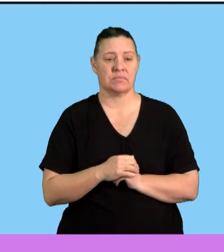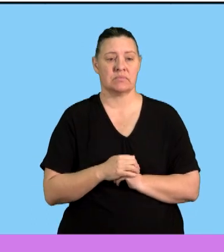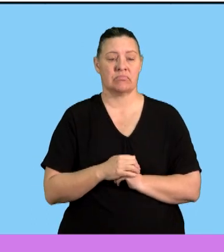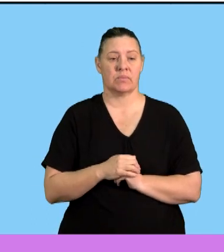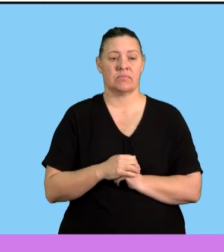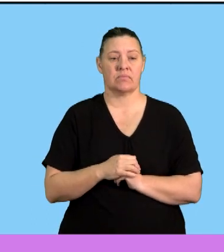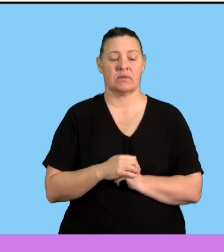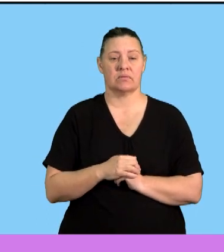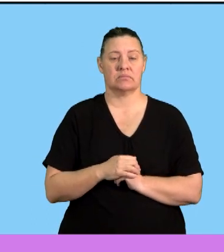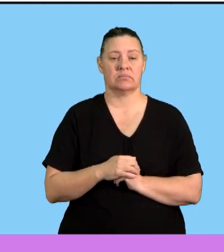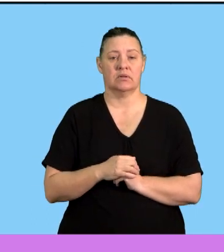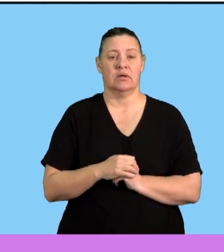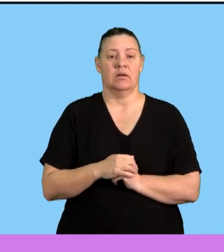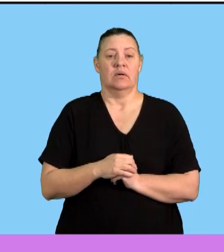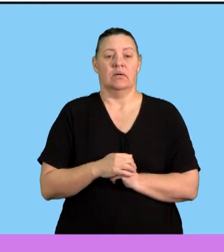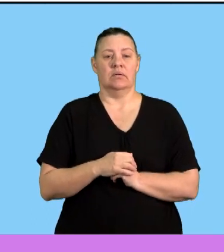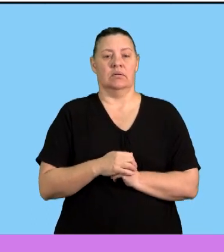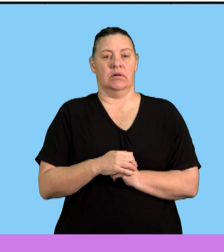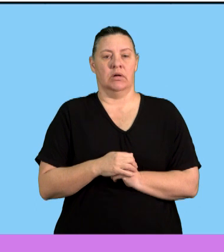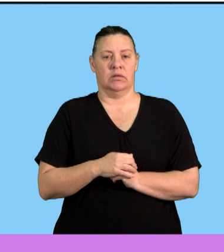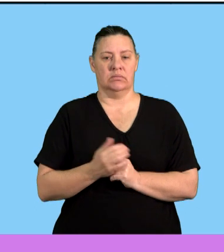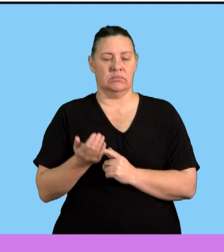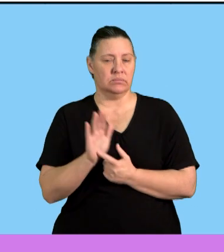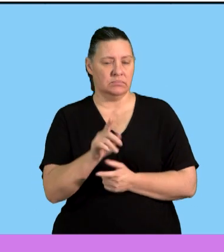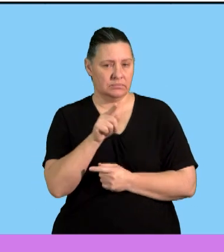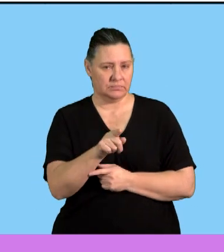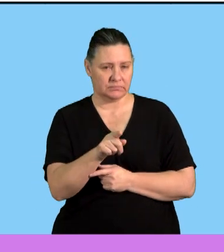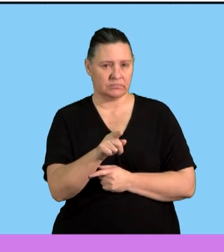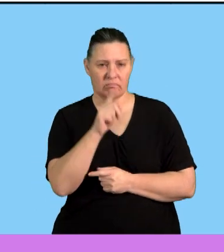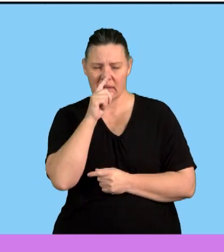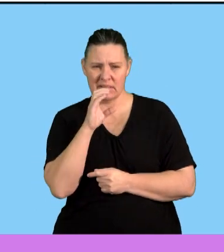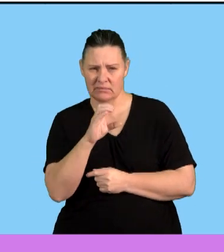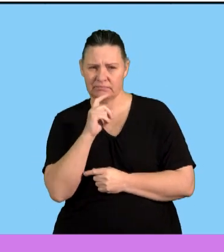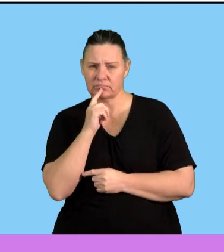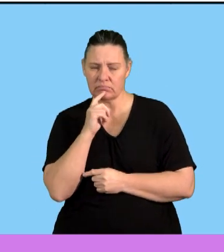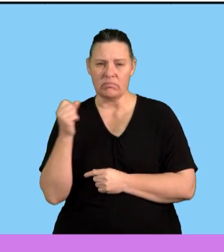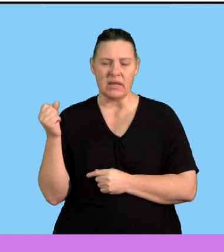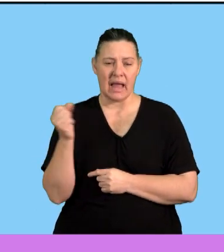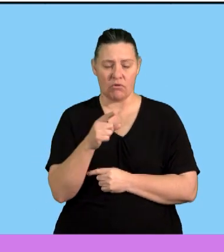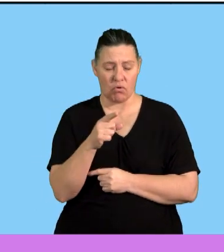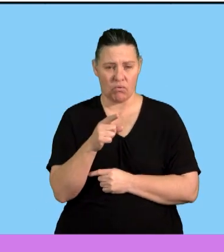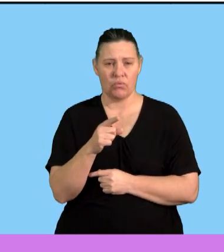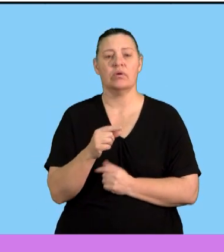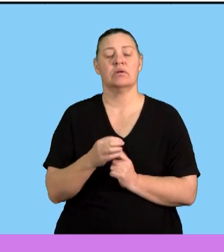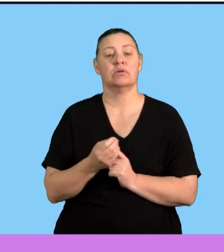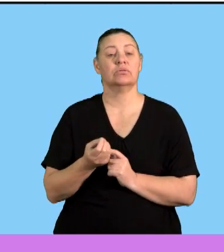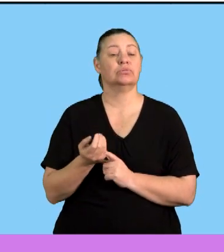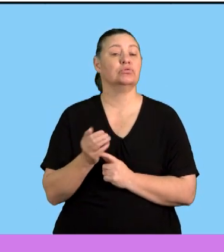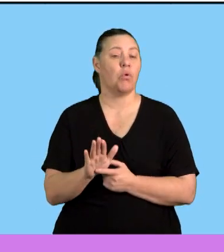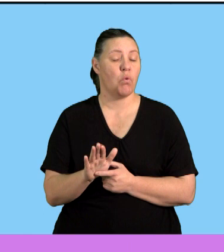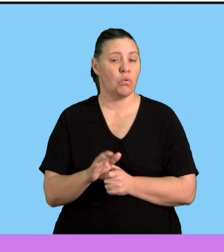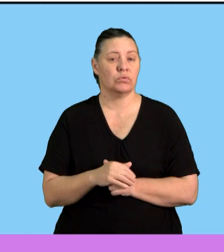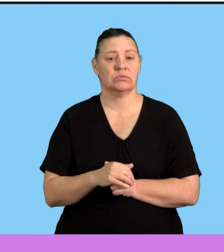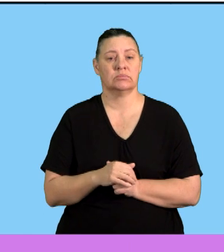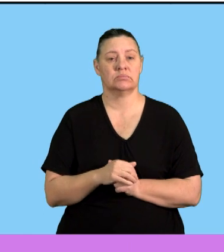we can see is our nut that's indicated. And also here on top we can see an arrow, direction. It's indicating some